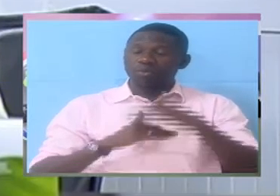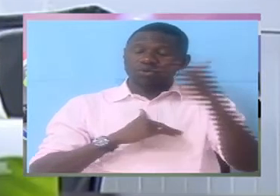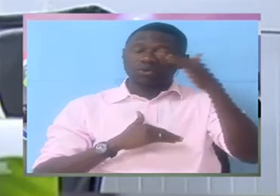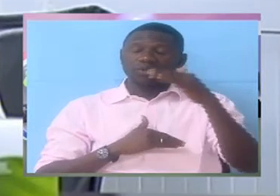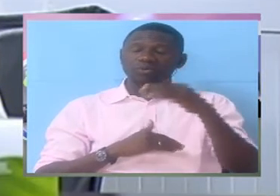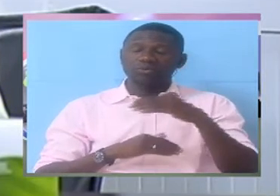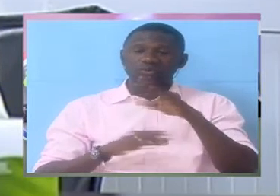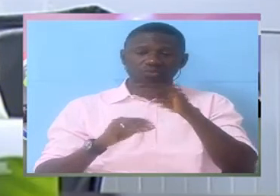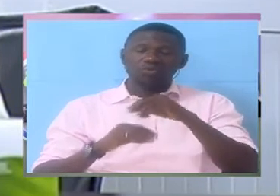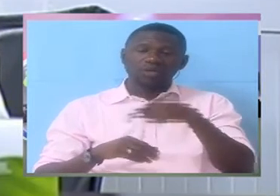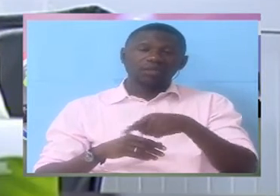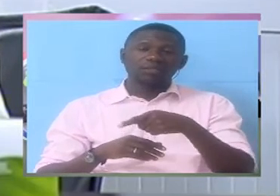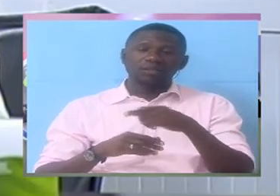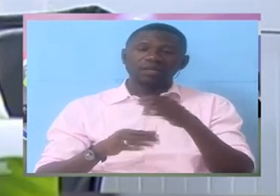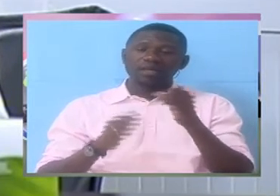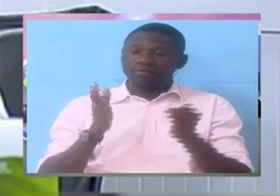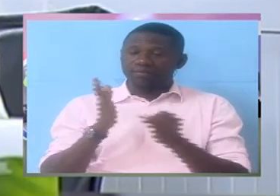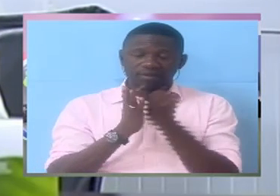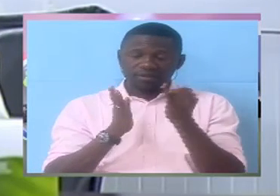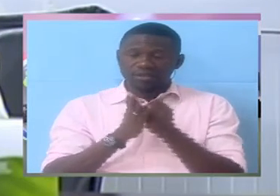that investigation.